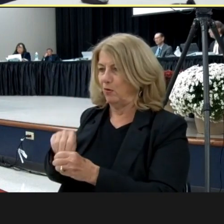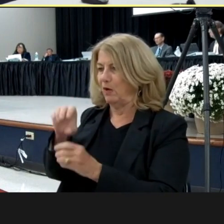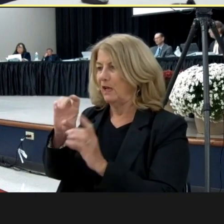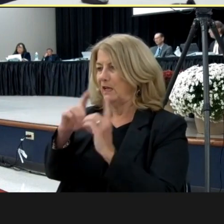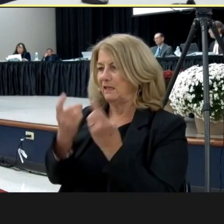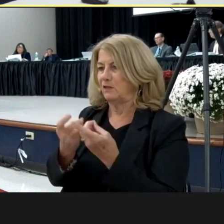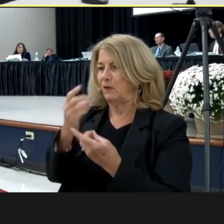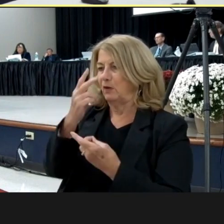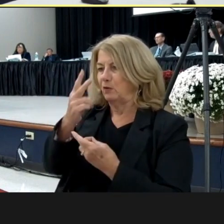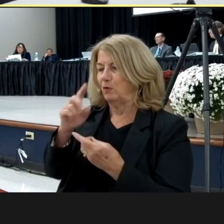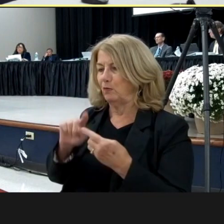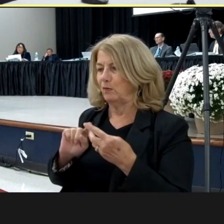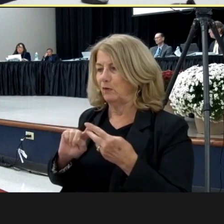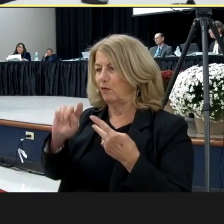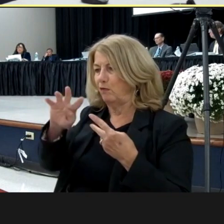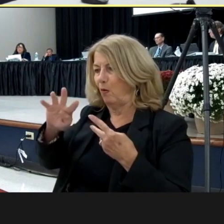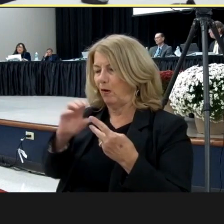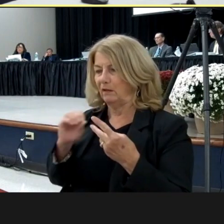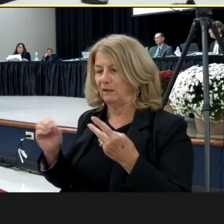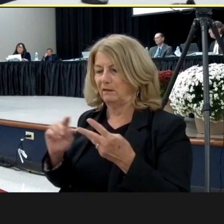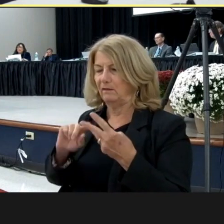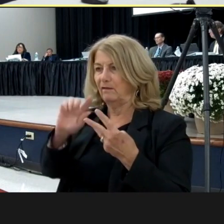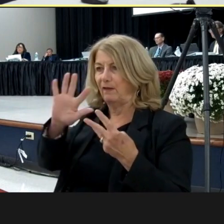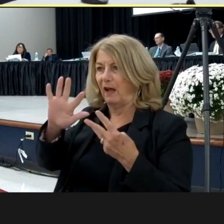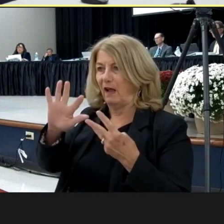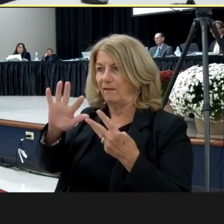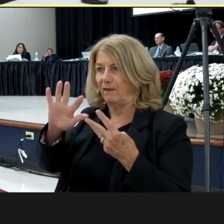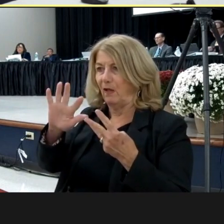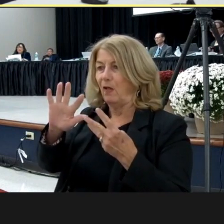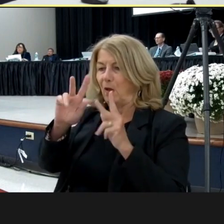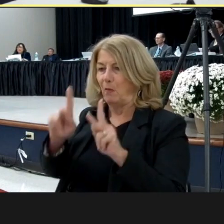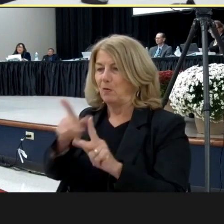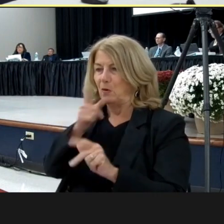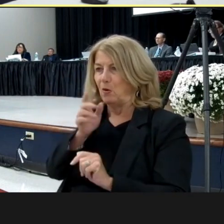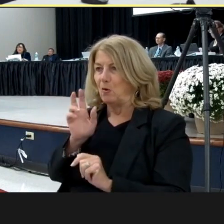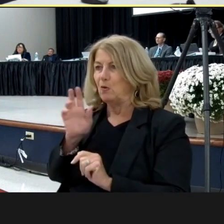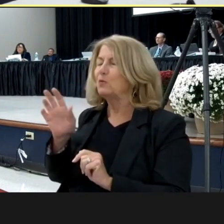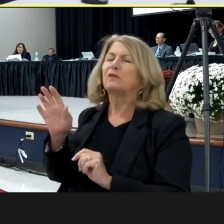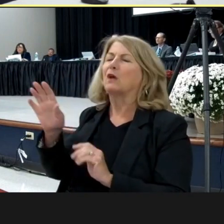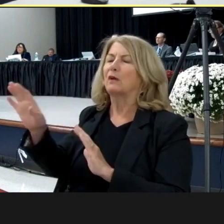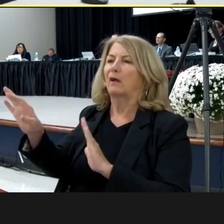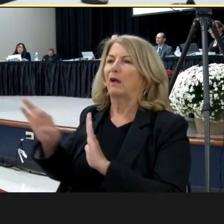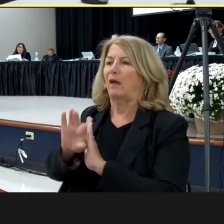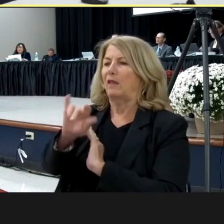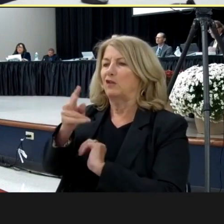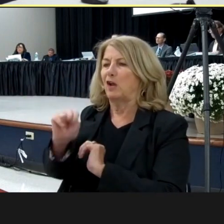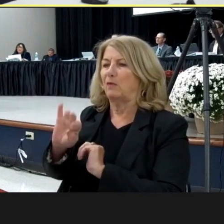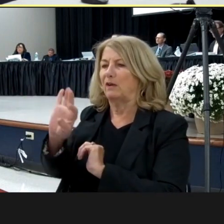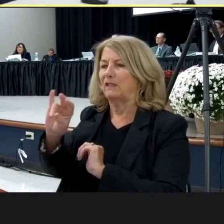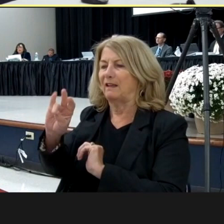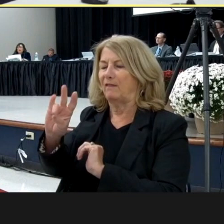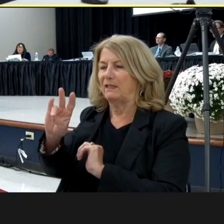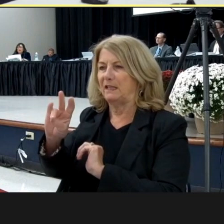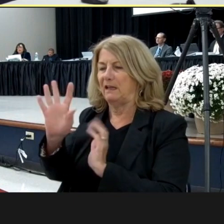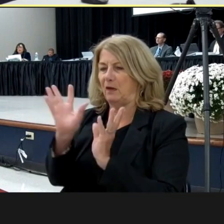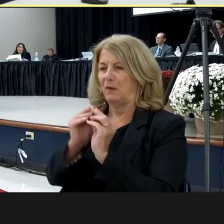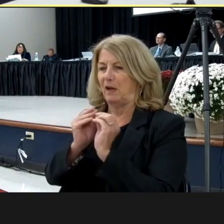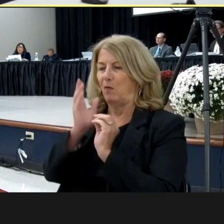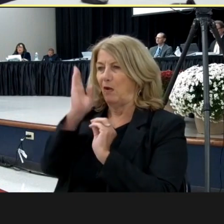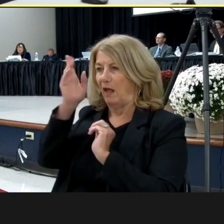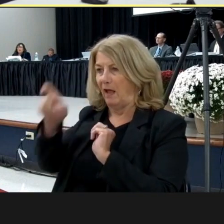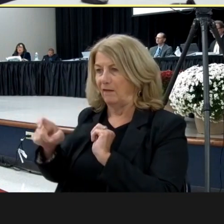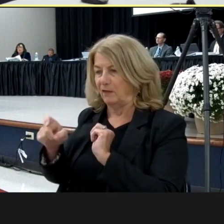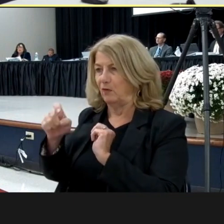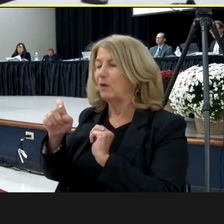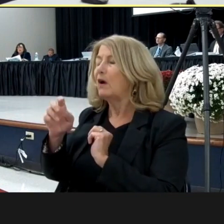4, and 5. The resident that is appointed at the January 17th meeting will have to file for a place on